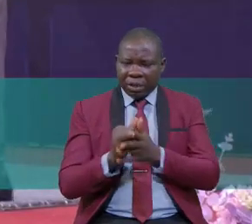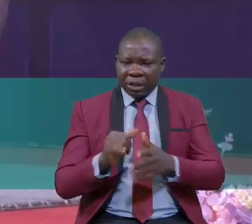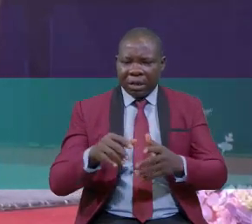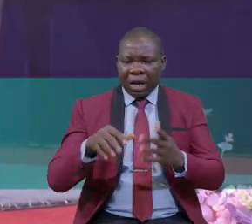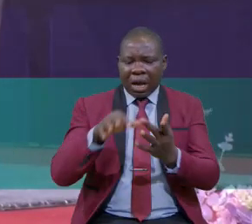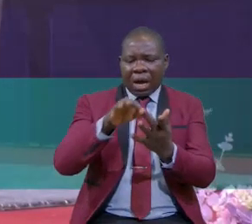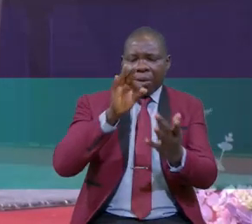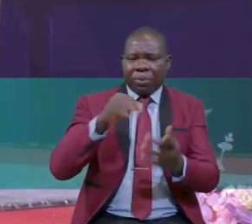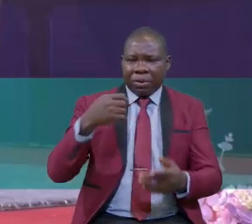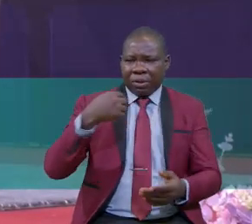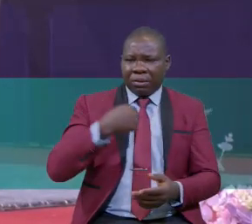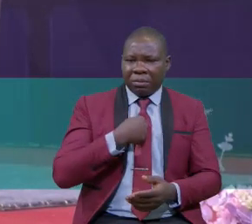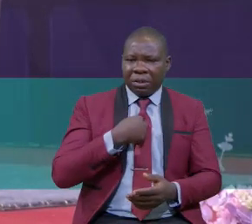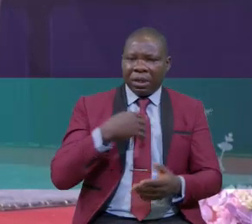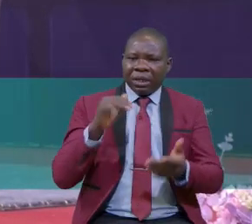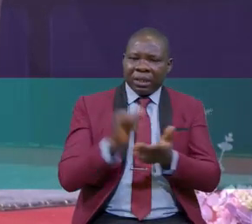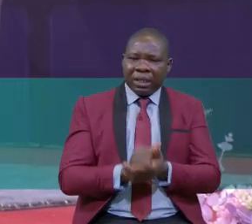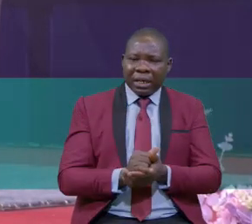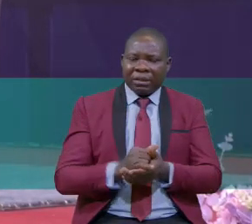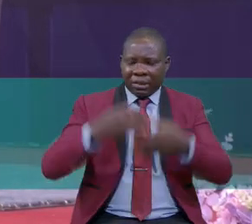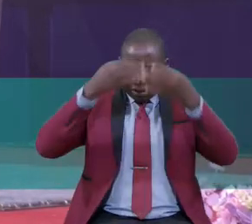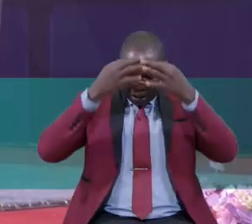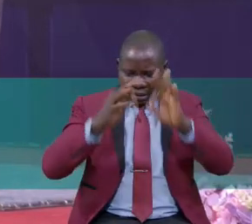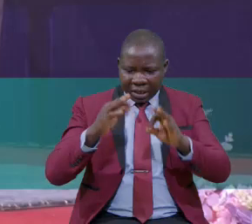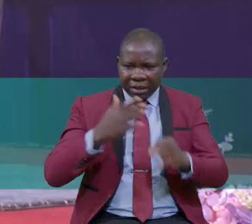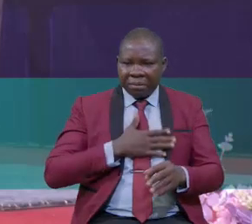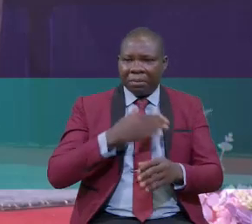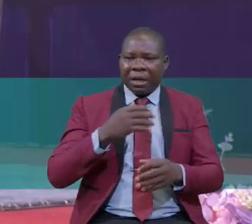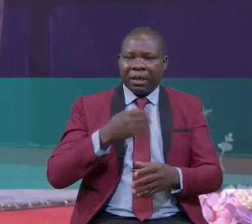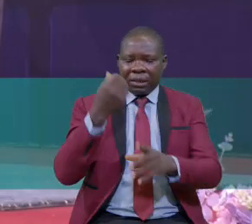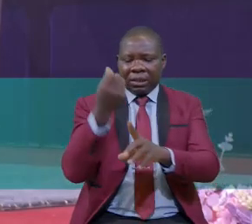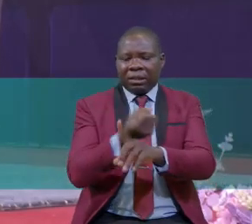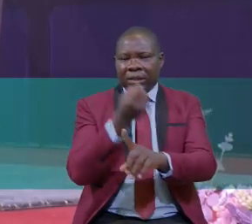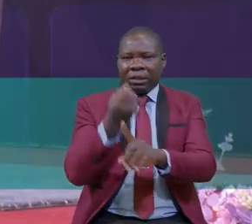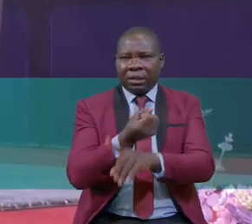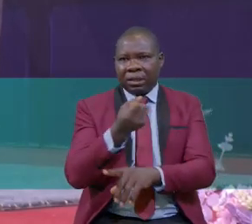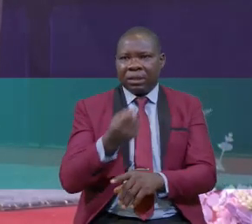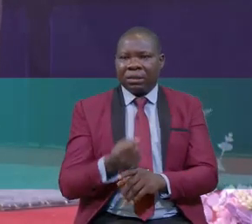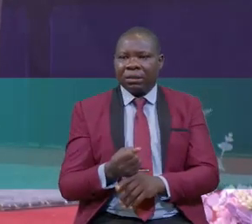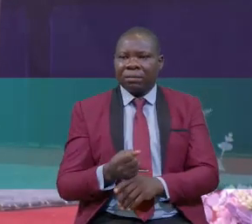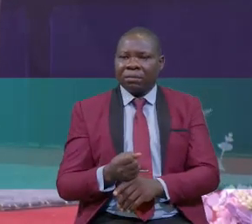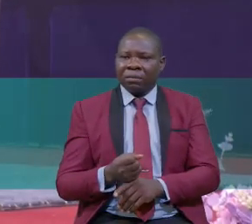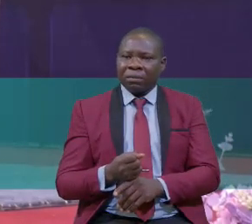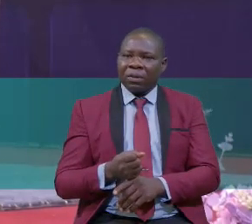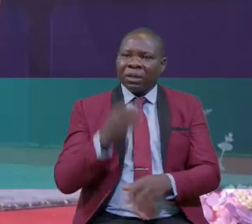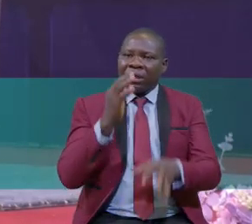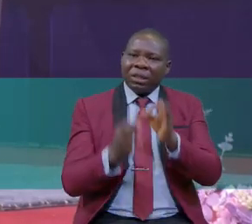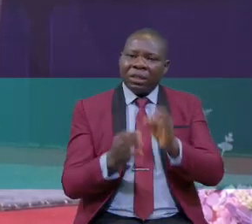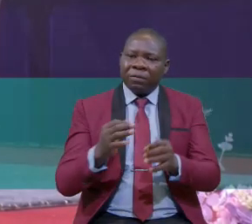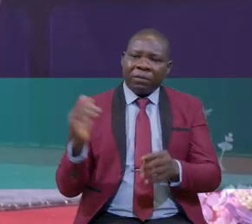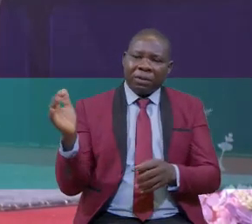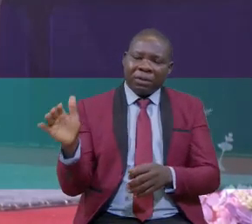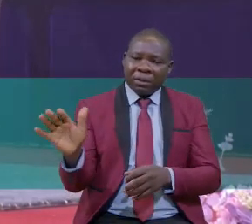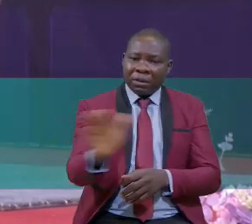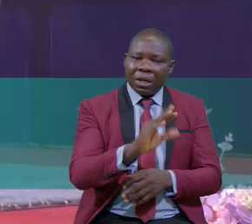decided my benefit, my remuneration, my salary, if they are unhappy, what